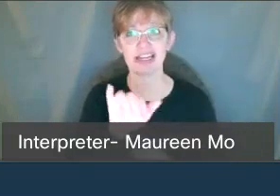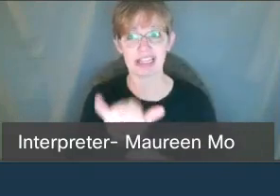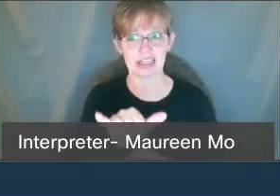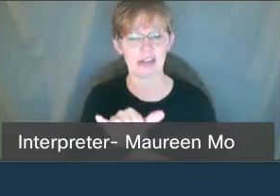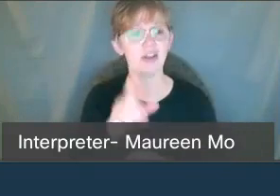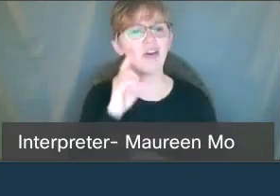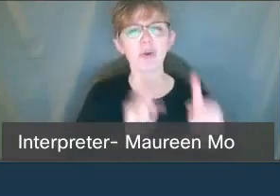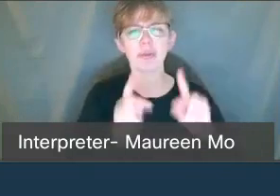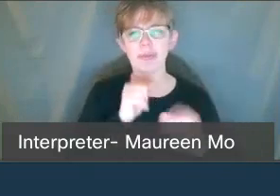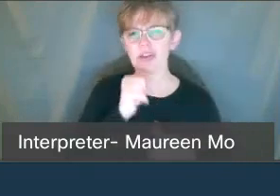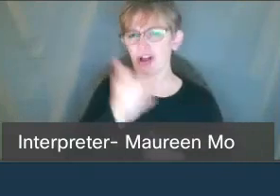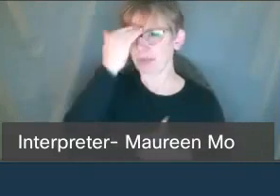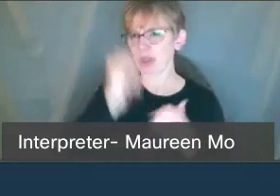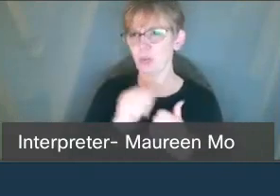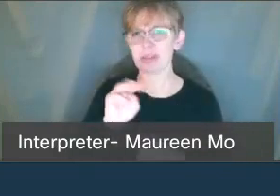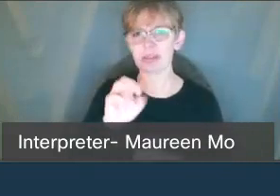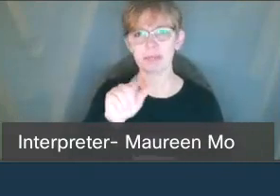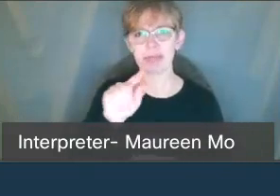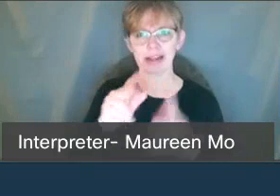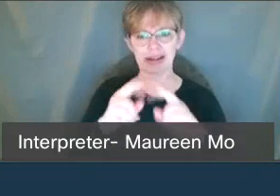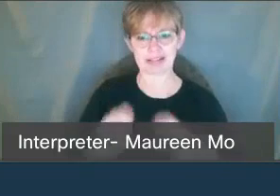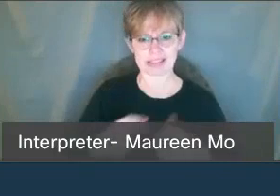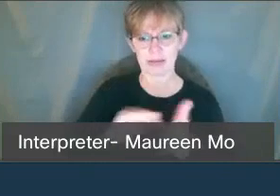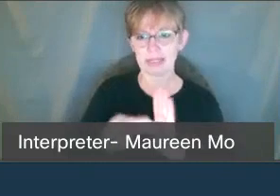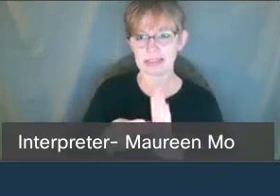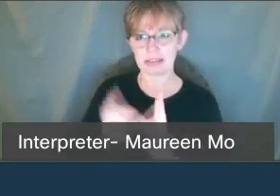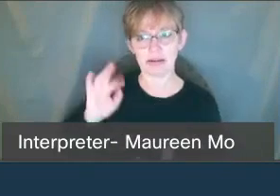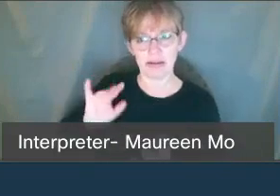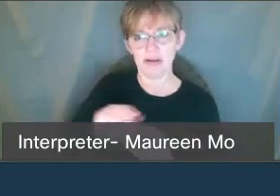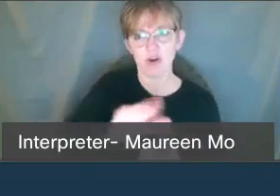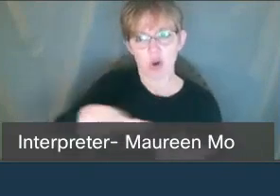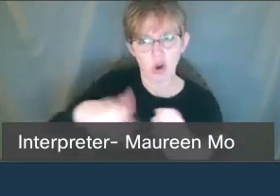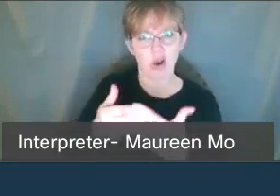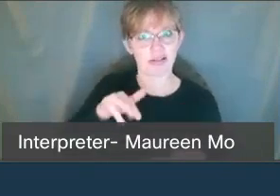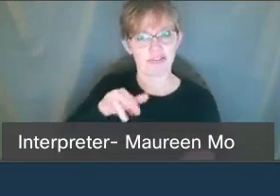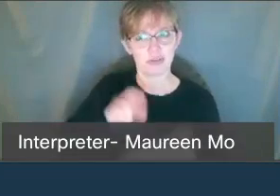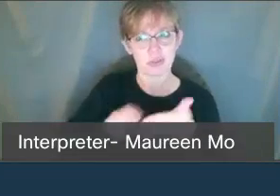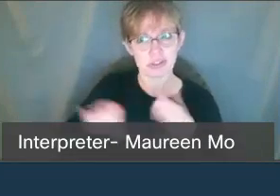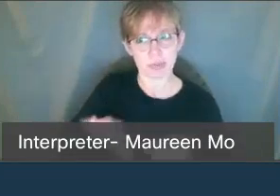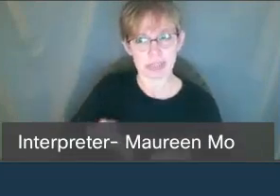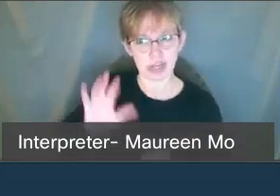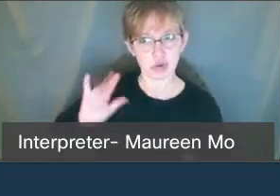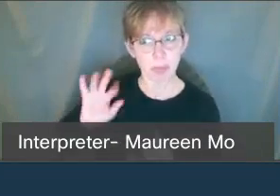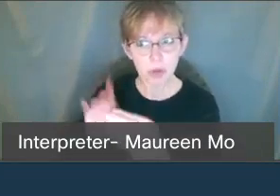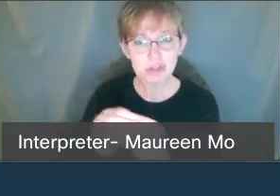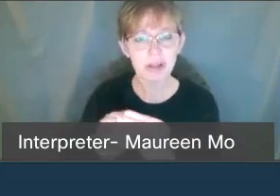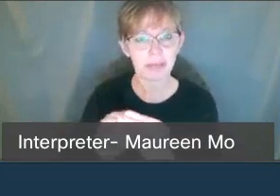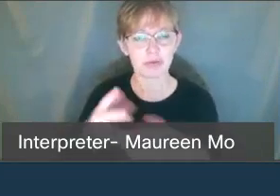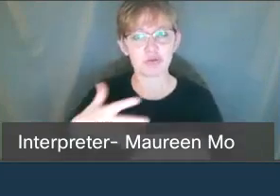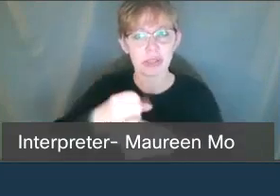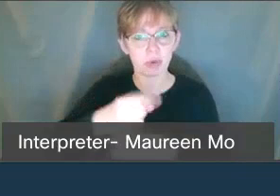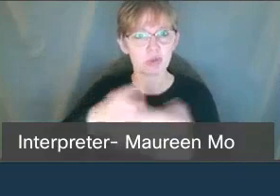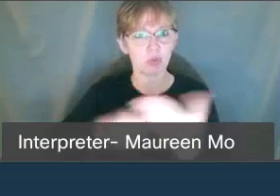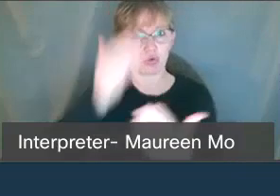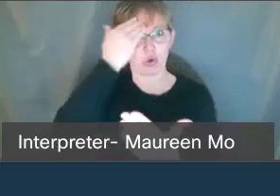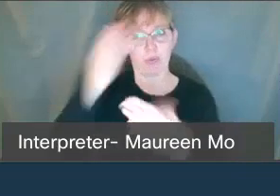of you who aren't familiar, are where you take all the studies that have been done and you put them together and summarize what we know based on those studies. So you